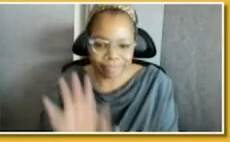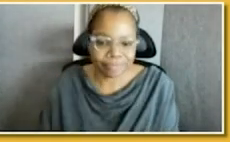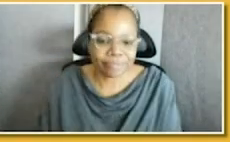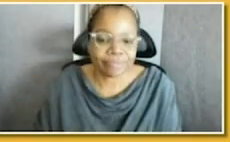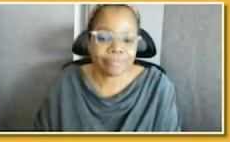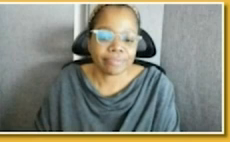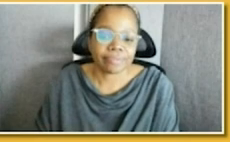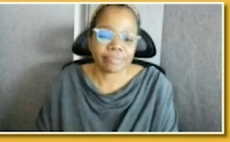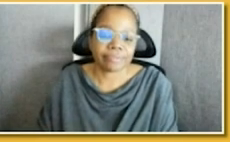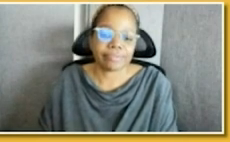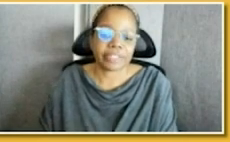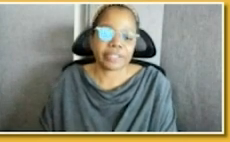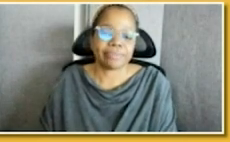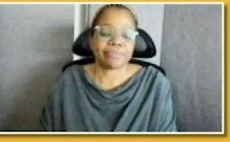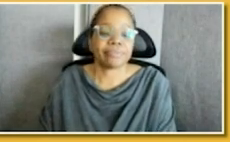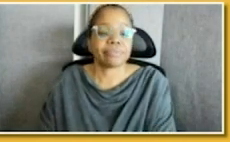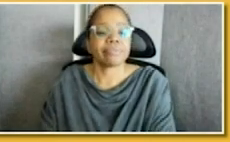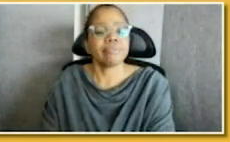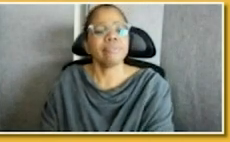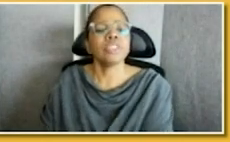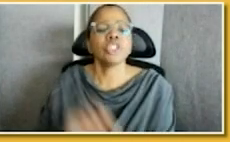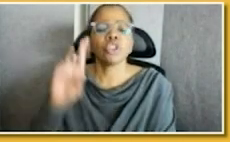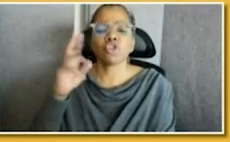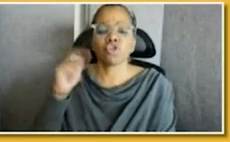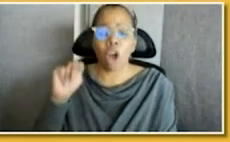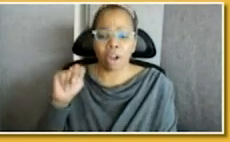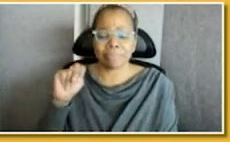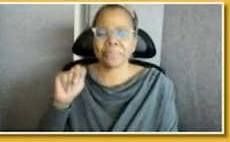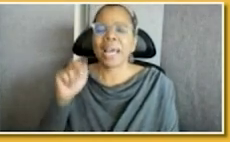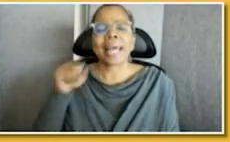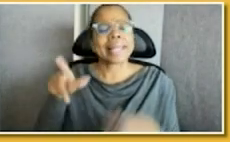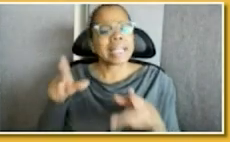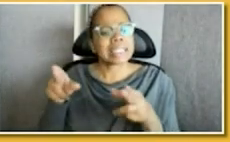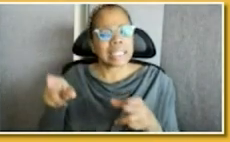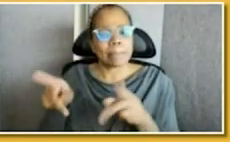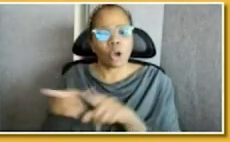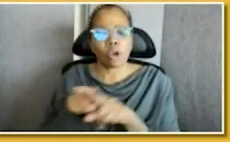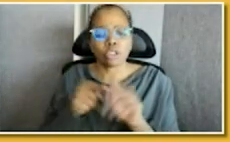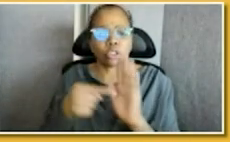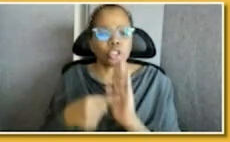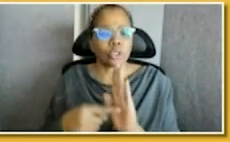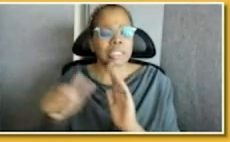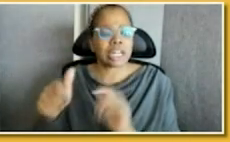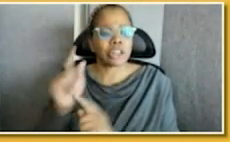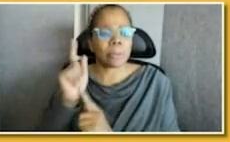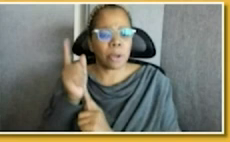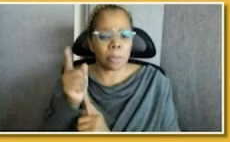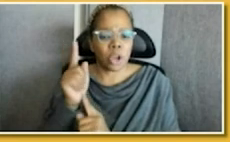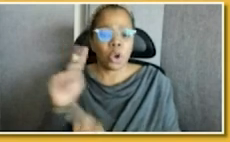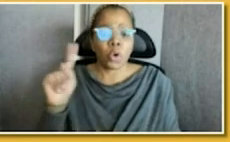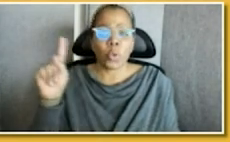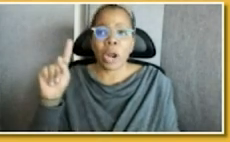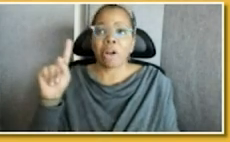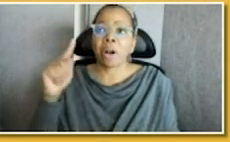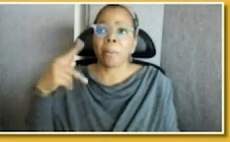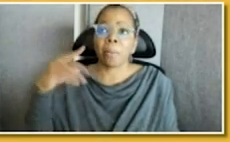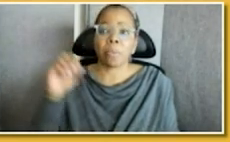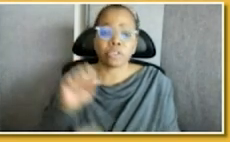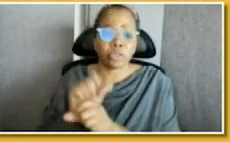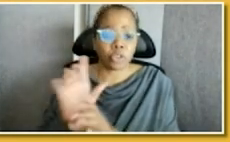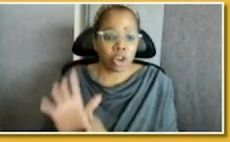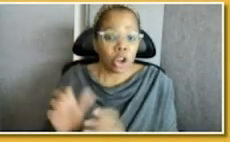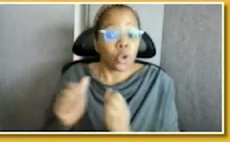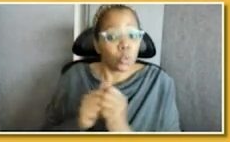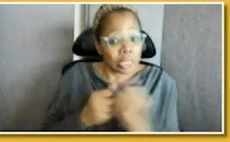Well, so Ron, this clip also shows another moment in which postal workers, you know, with the support of local elected